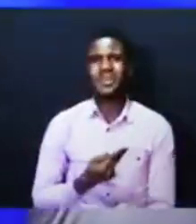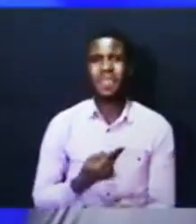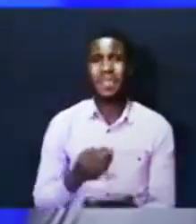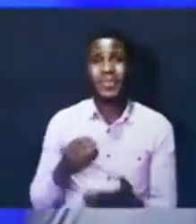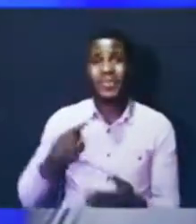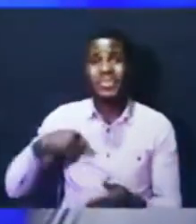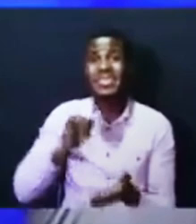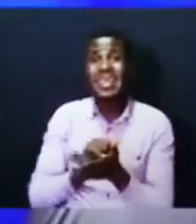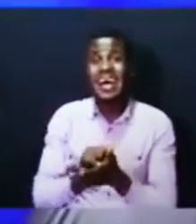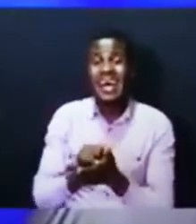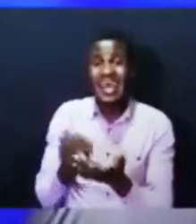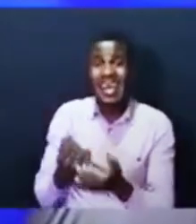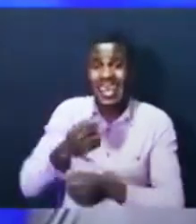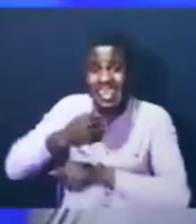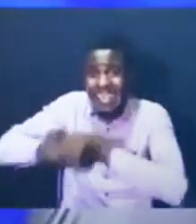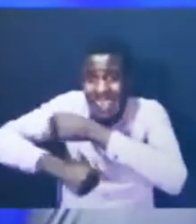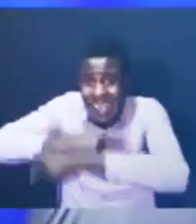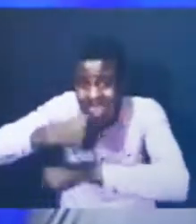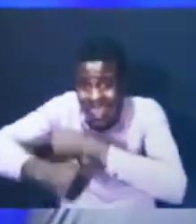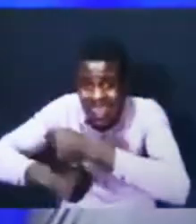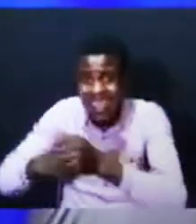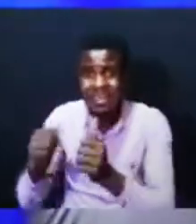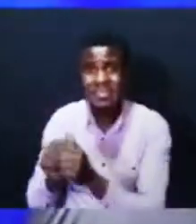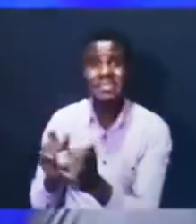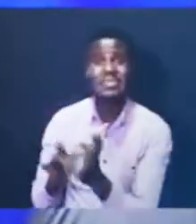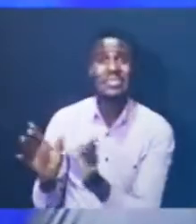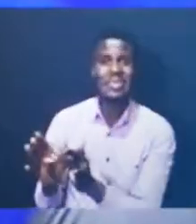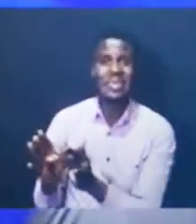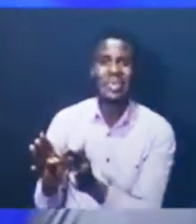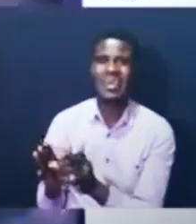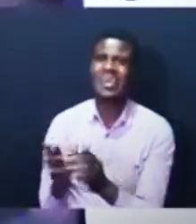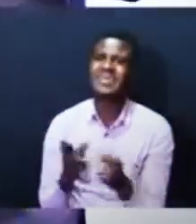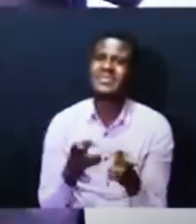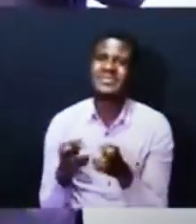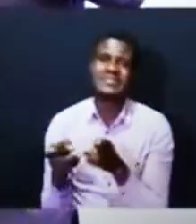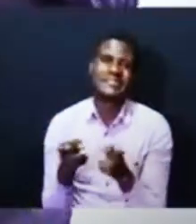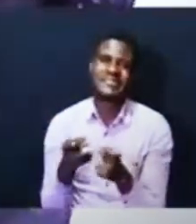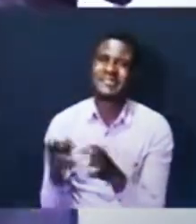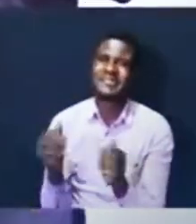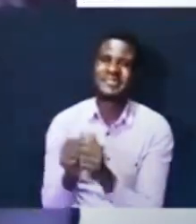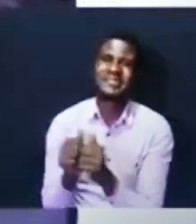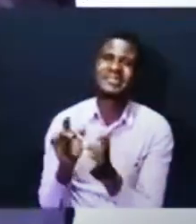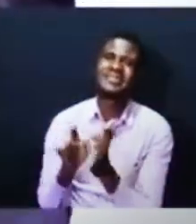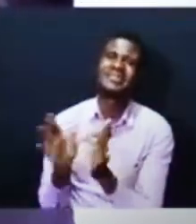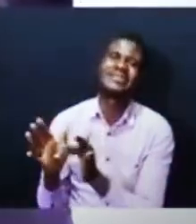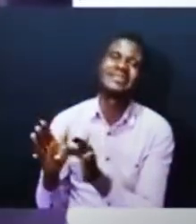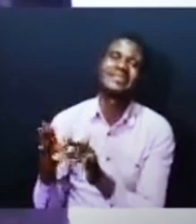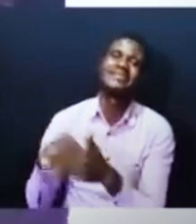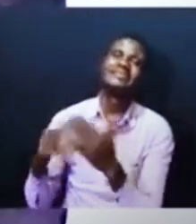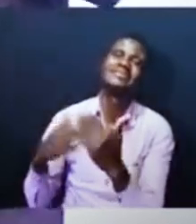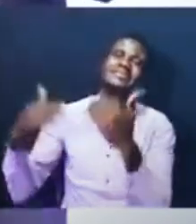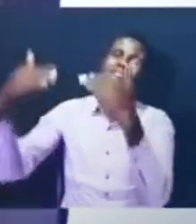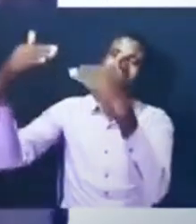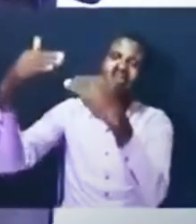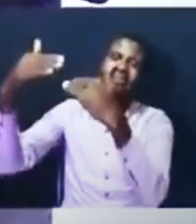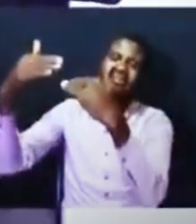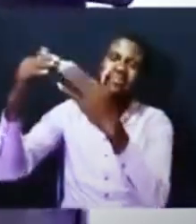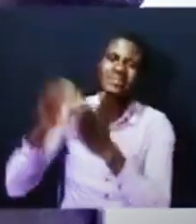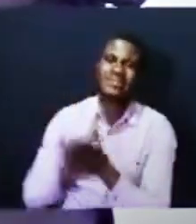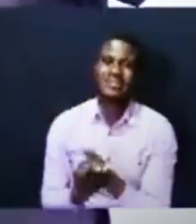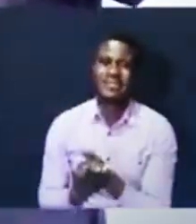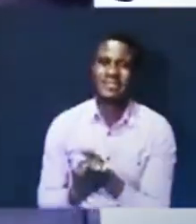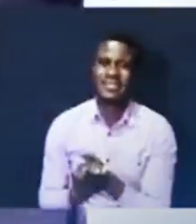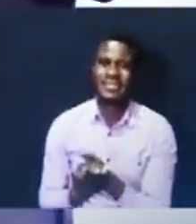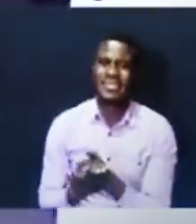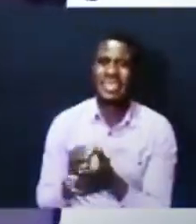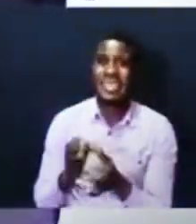also reign with him. So how are you become as I see so no untimi fan to twen you nyama or the best yen eno. If there's anything that